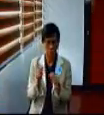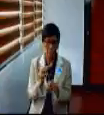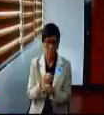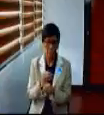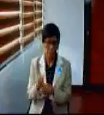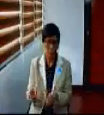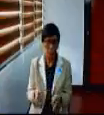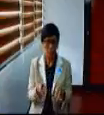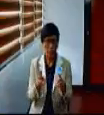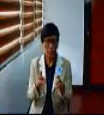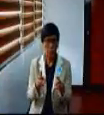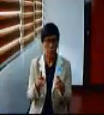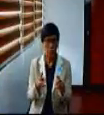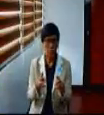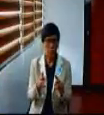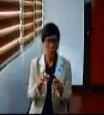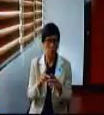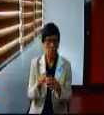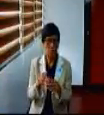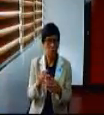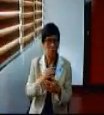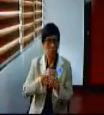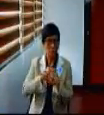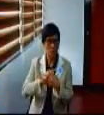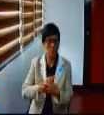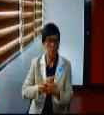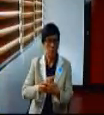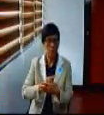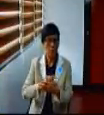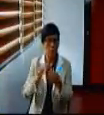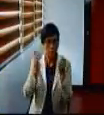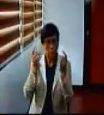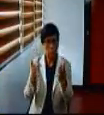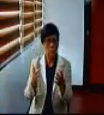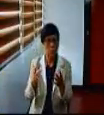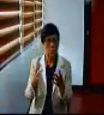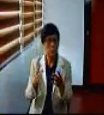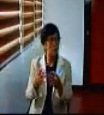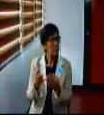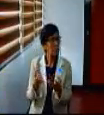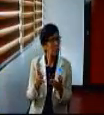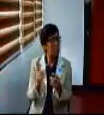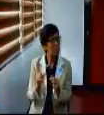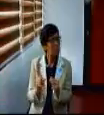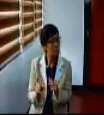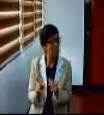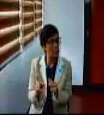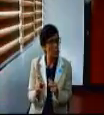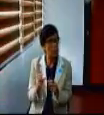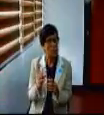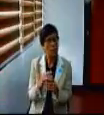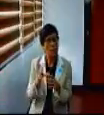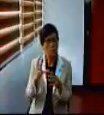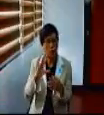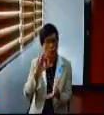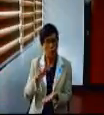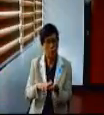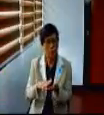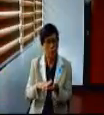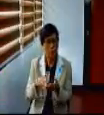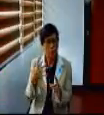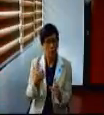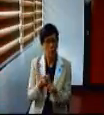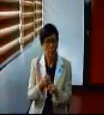to prevent harm, or where prevention is not possible, to mitigate impacts